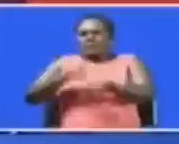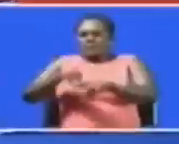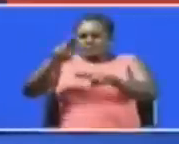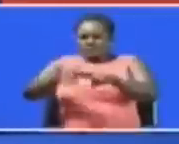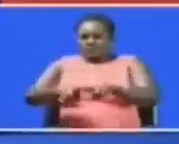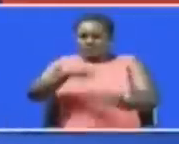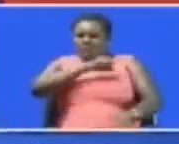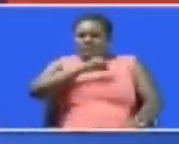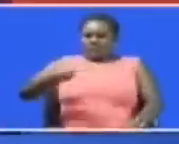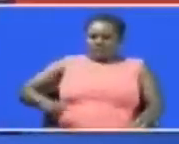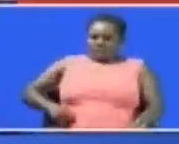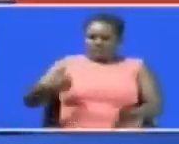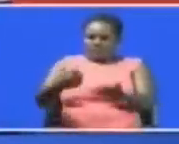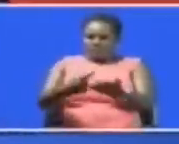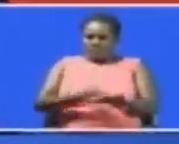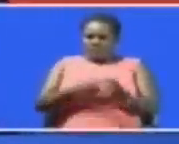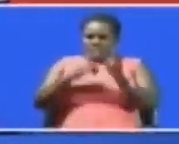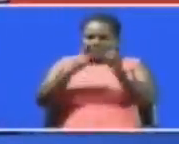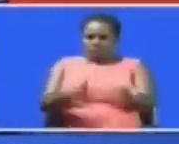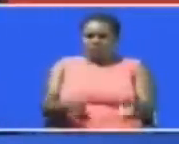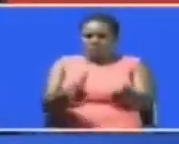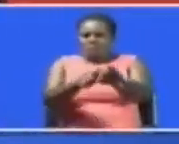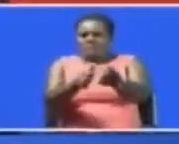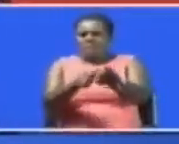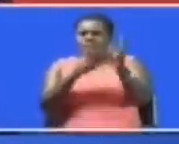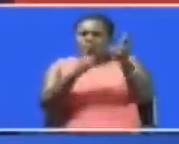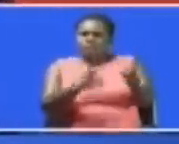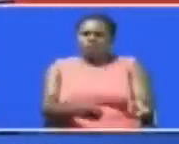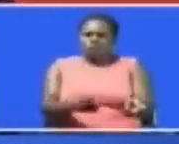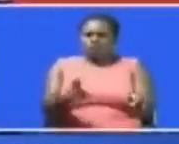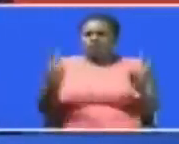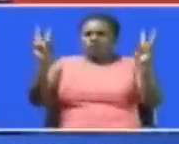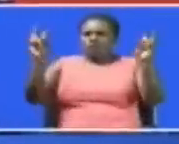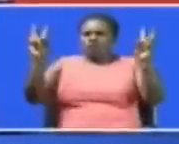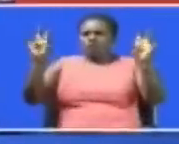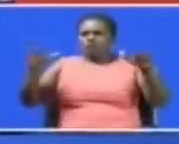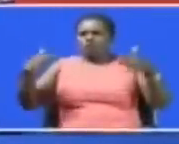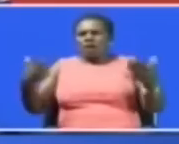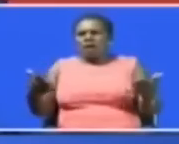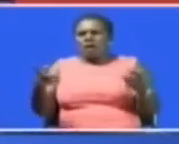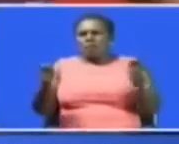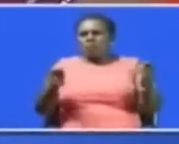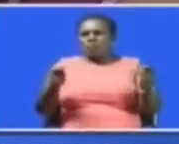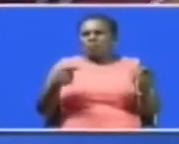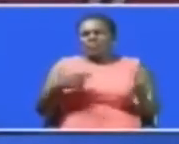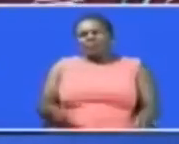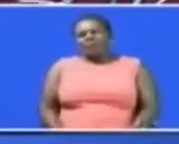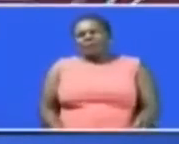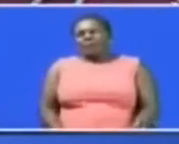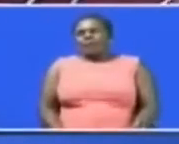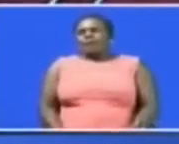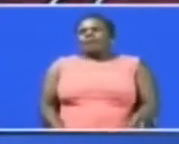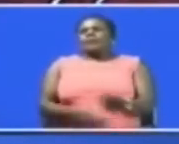when we sit in the Senate now, we are debating on so many reports, including the Mays report, mm-hmm. that raises issues about how we've been managing the country. May I ask you this?